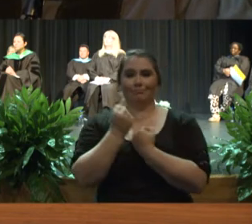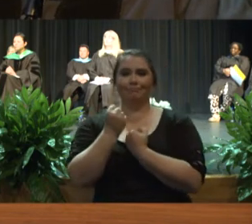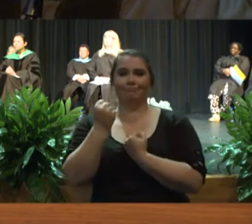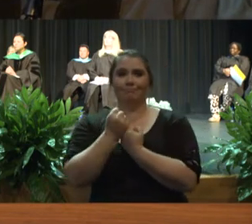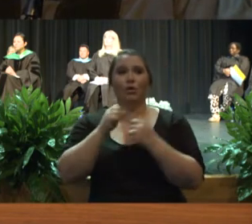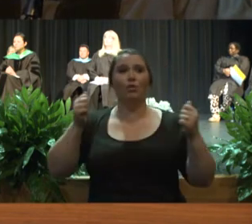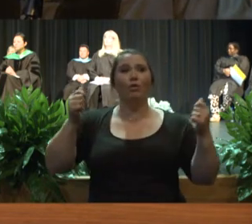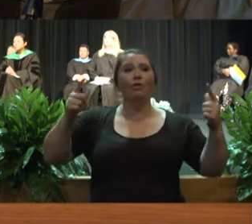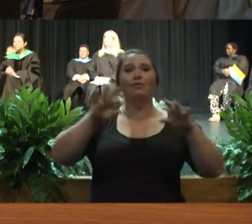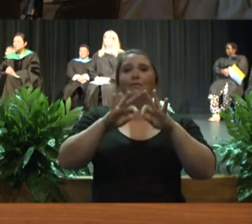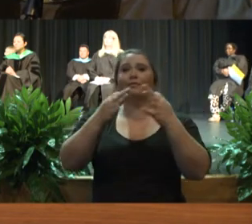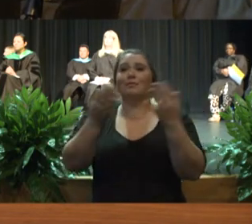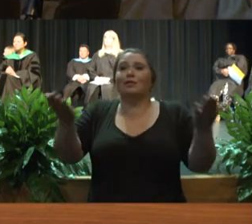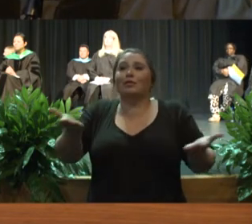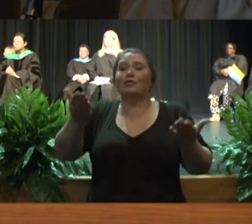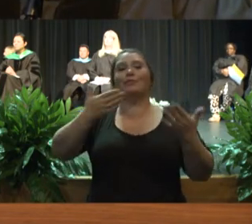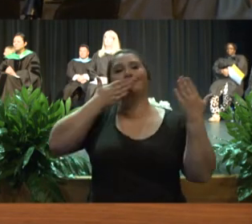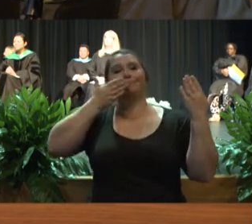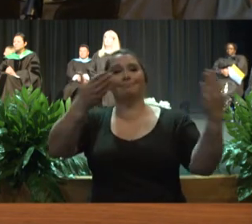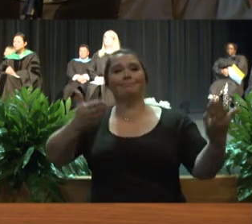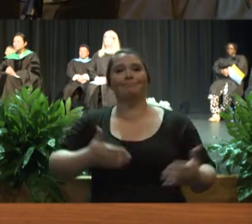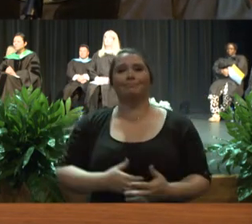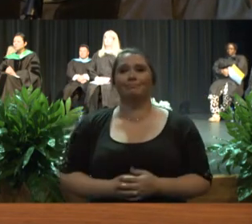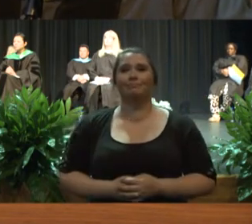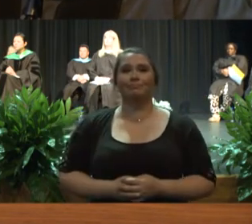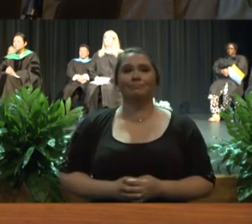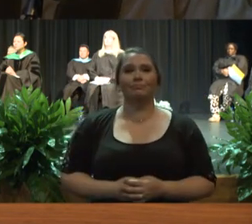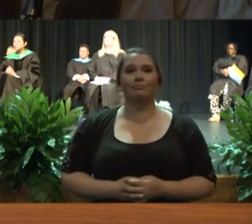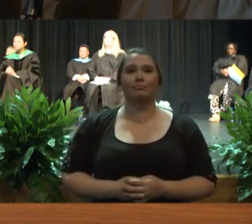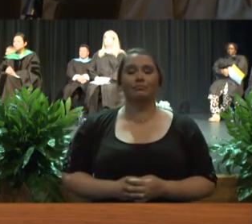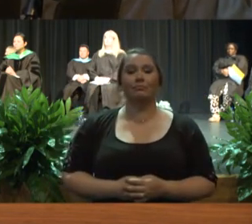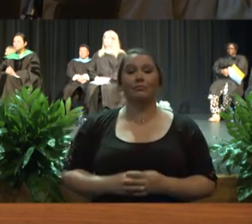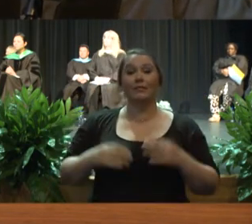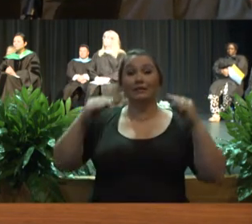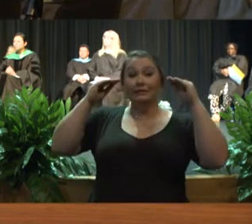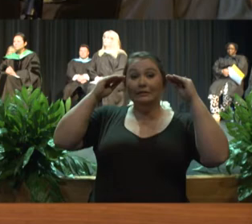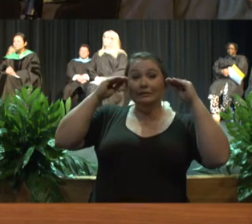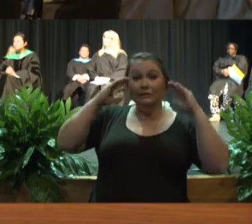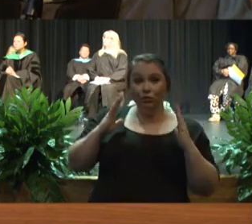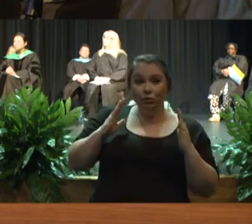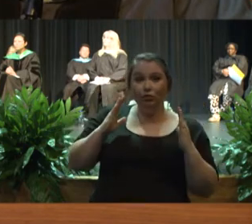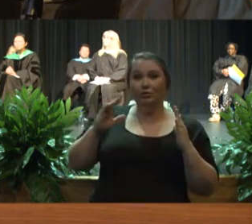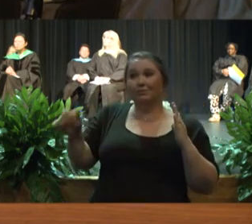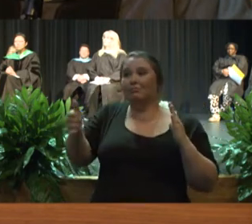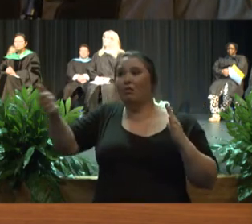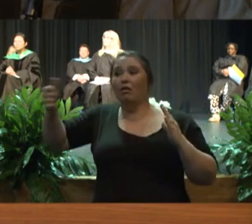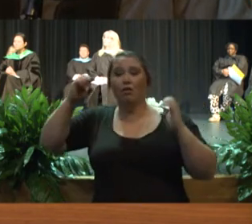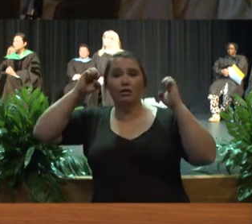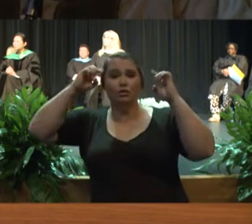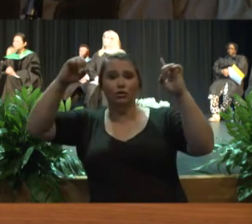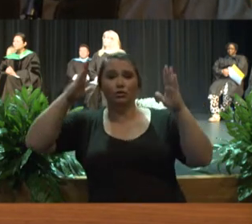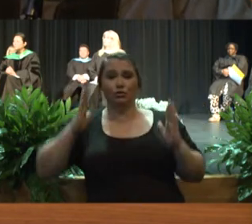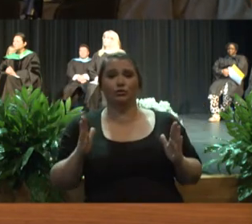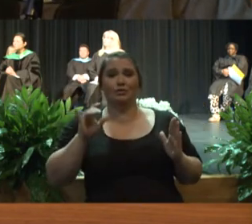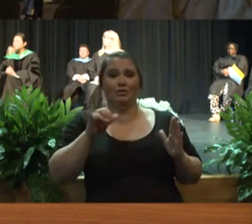family and friends in attendance tonight, thank you. To the educators who have poured so